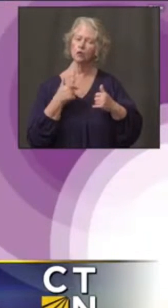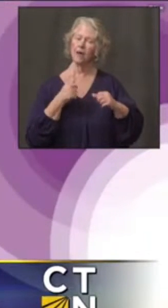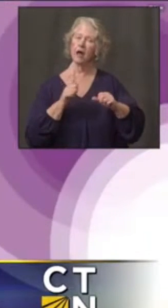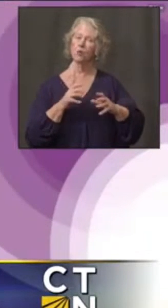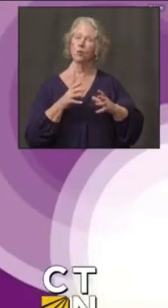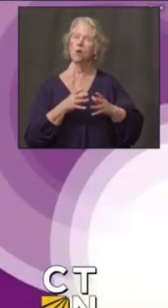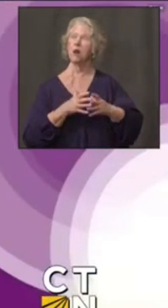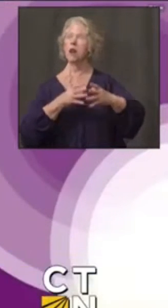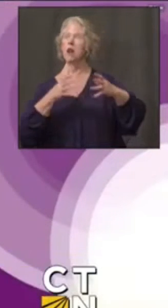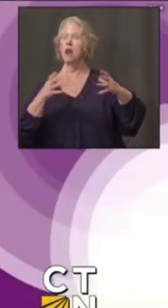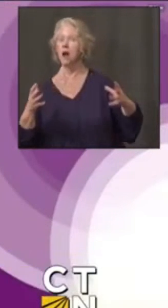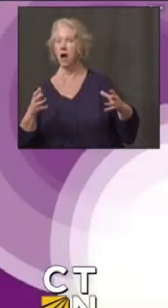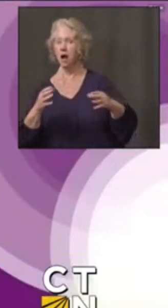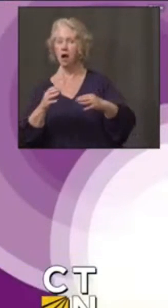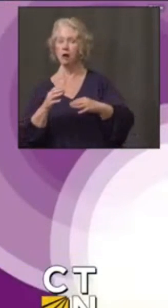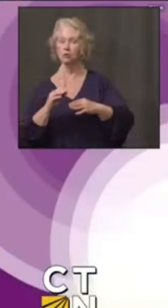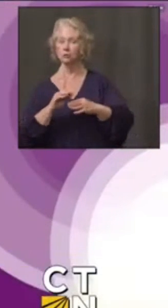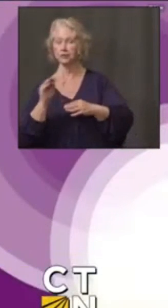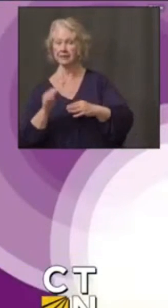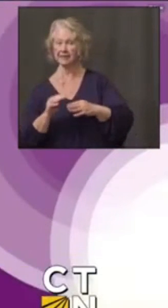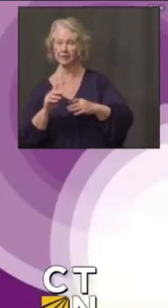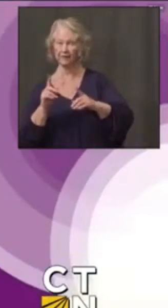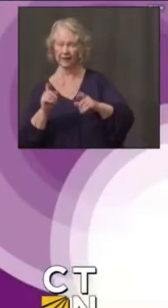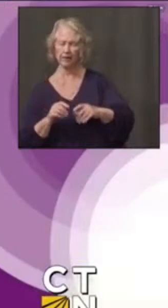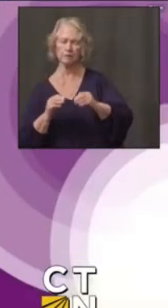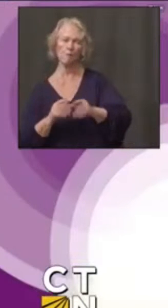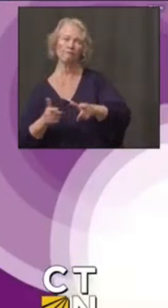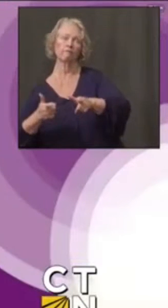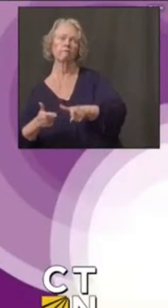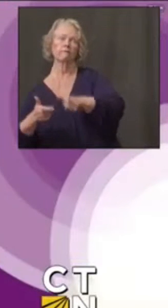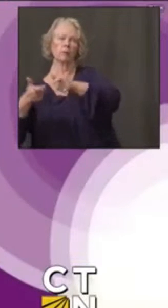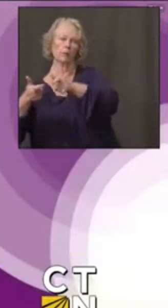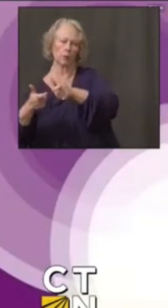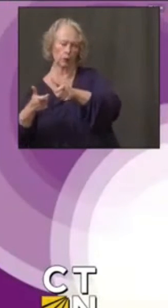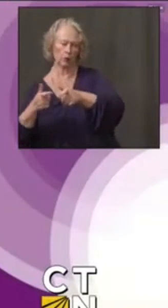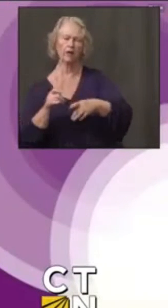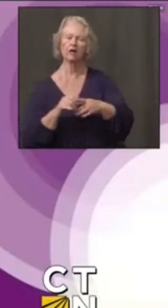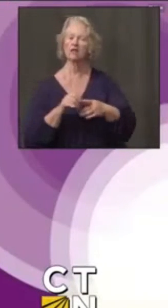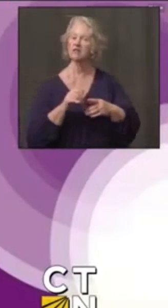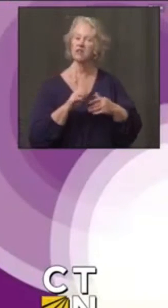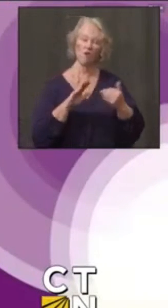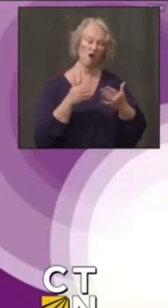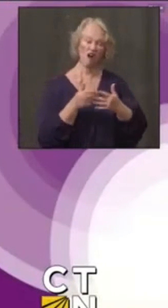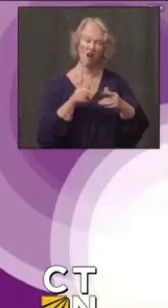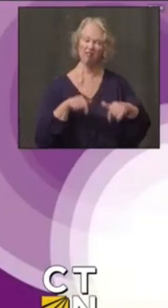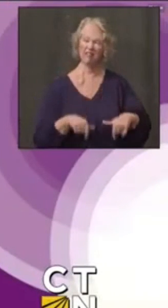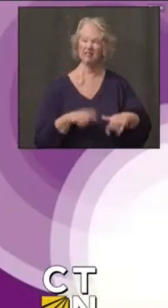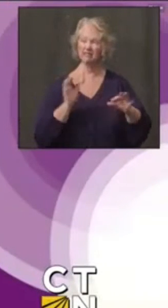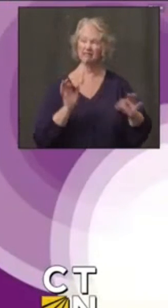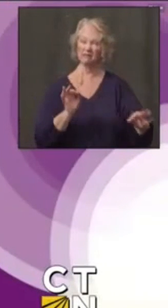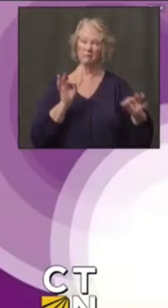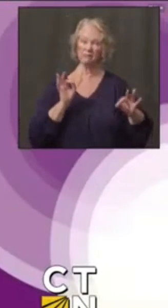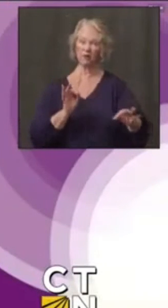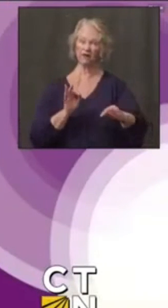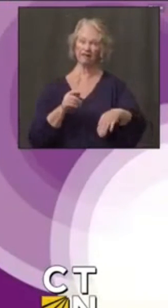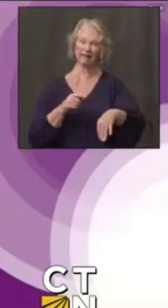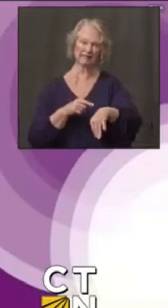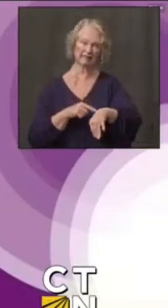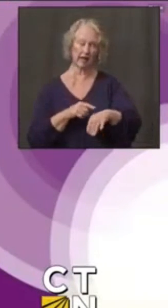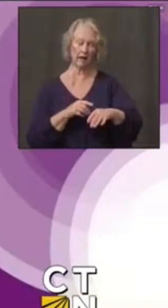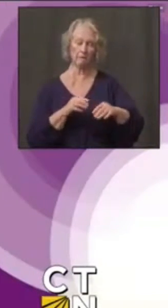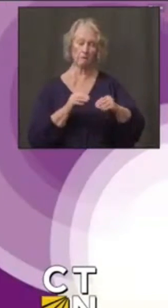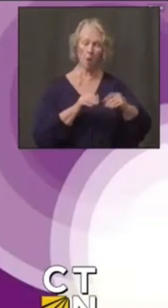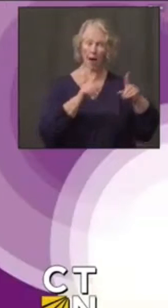tests, and the turnaround time will be done more quickly. So all this is happening right at the perfect time. More testing, faster